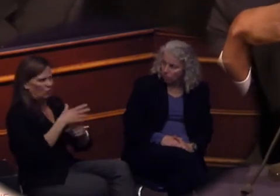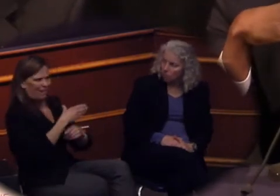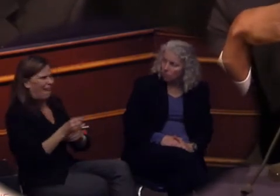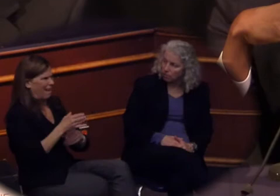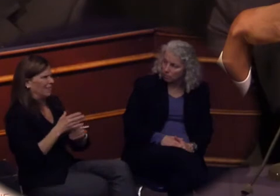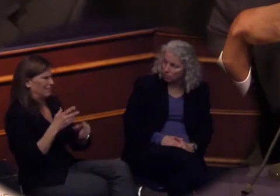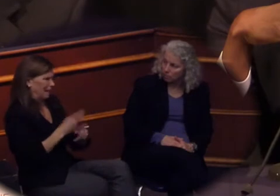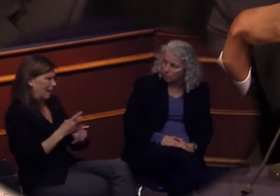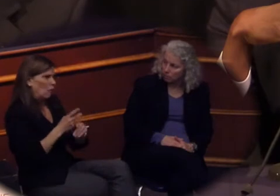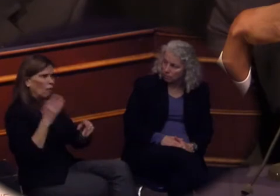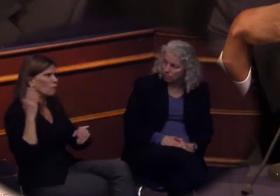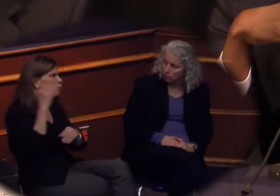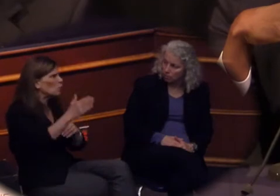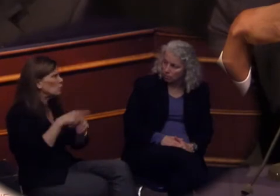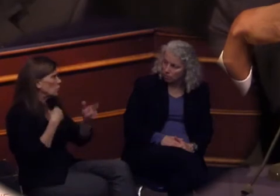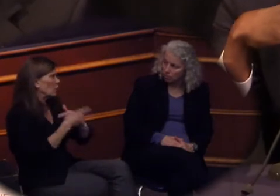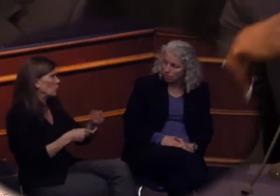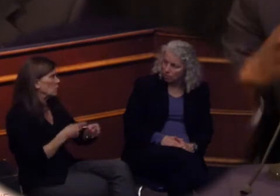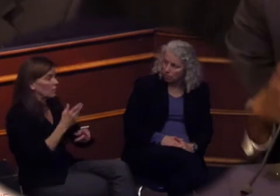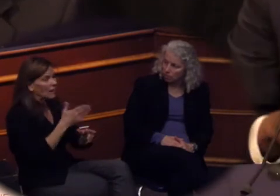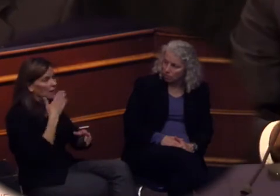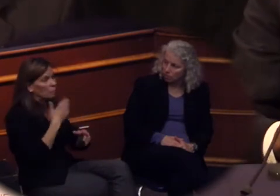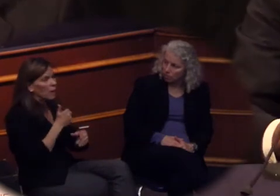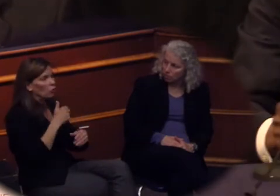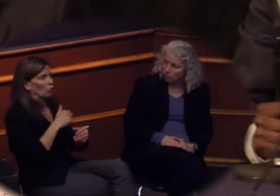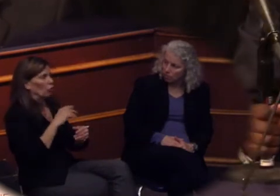unite, not only our party, but our commonwealth.